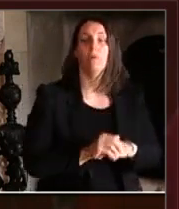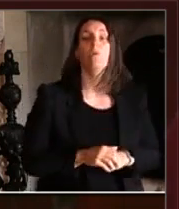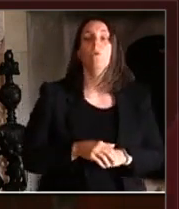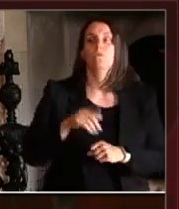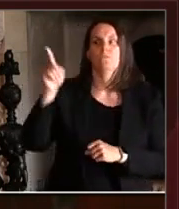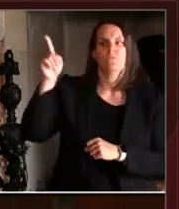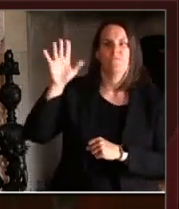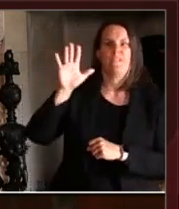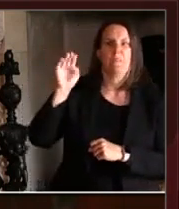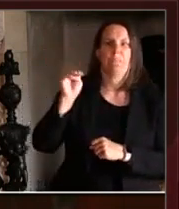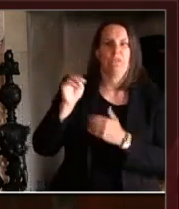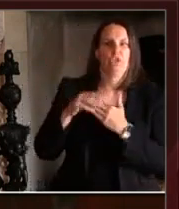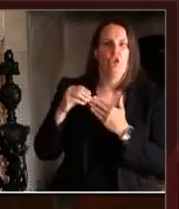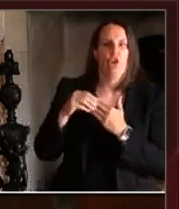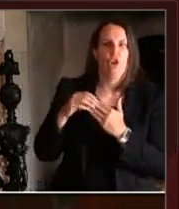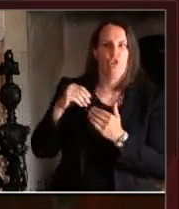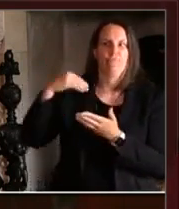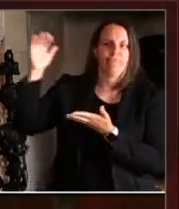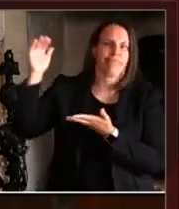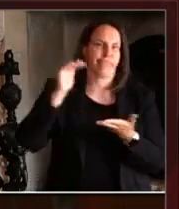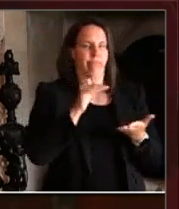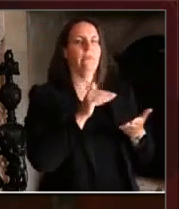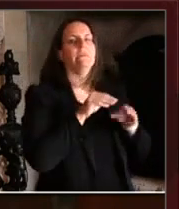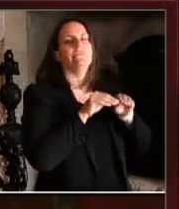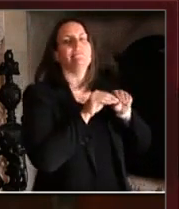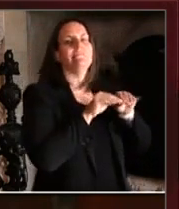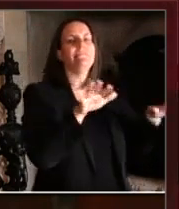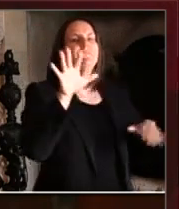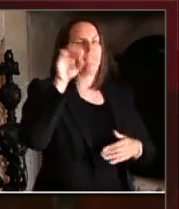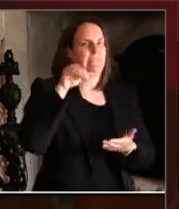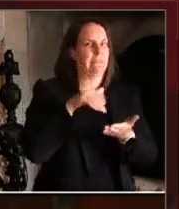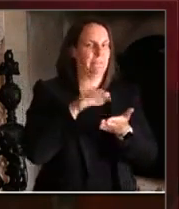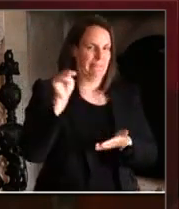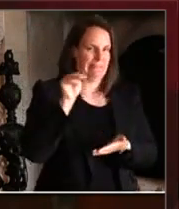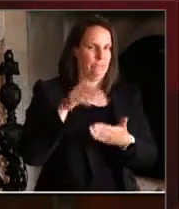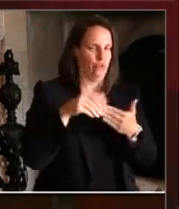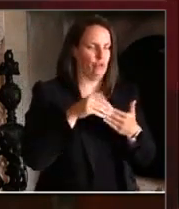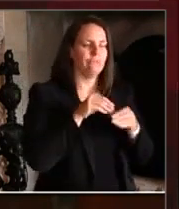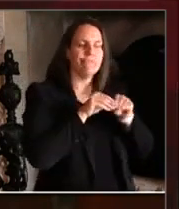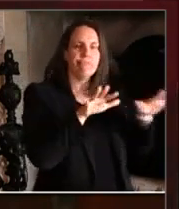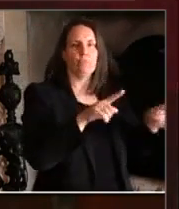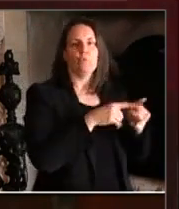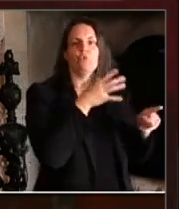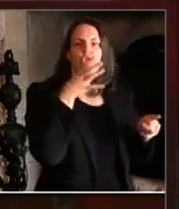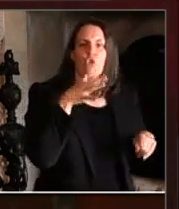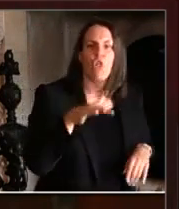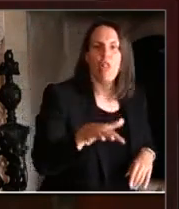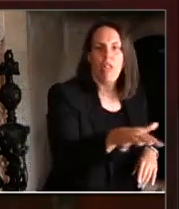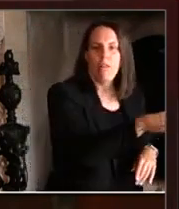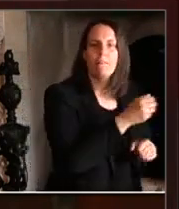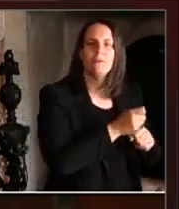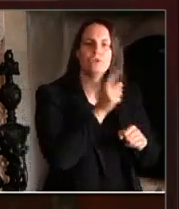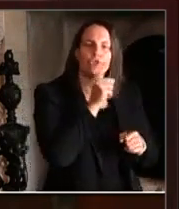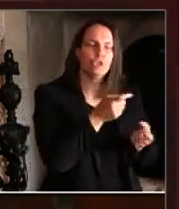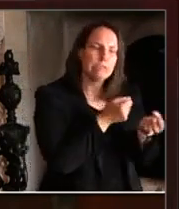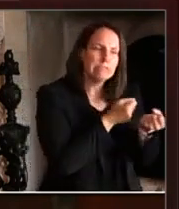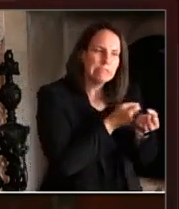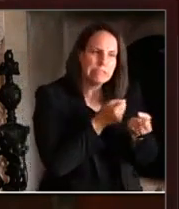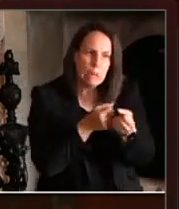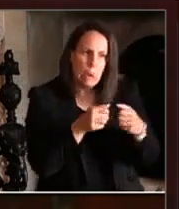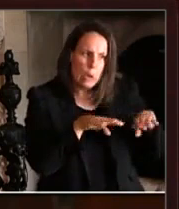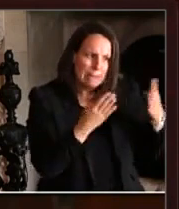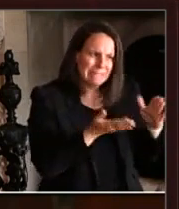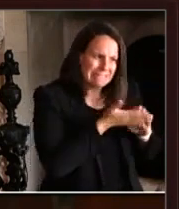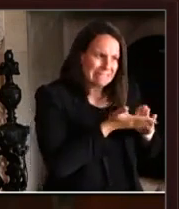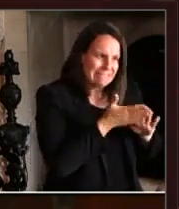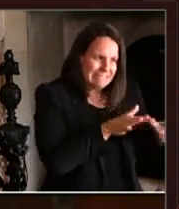Program, providing direct aid payments to our farmers that keep our state and our country fed. Folks can